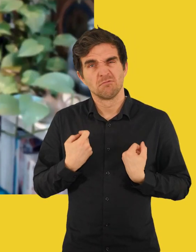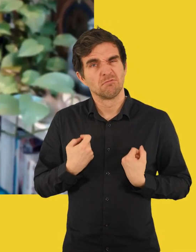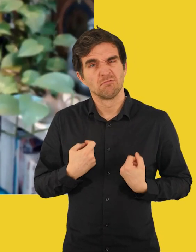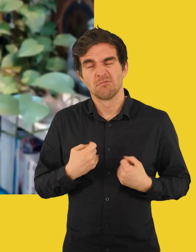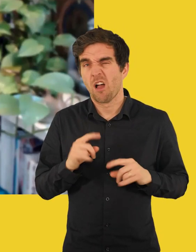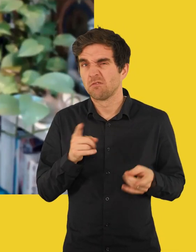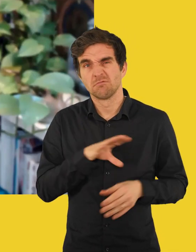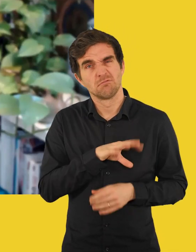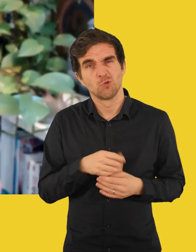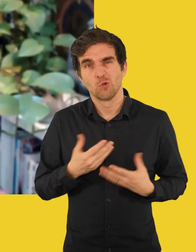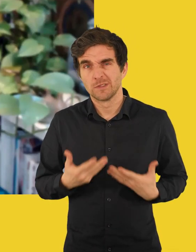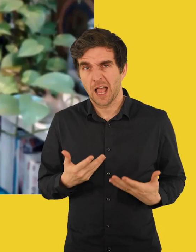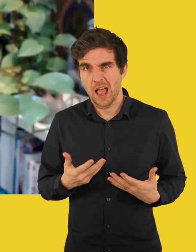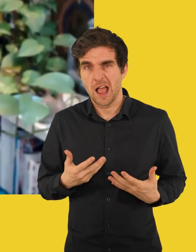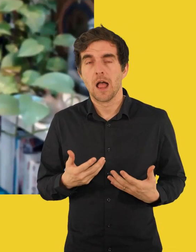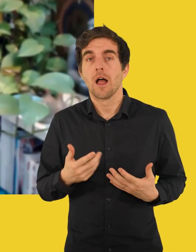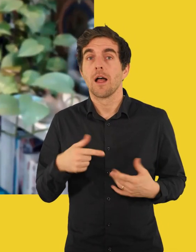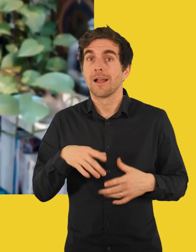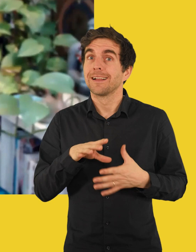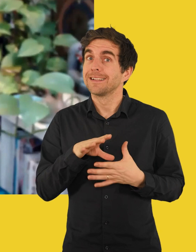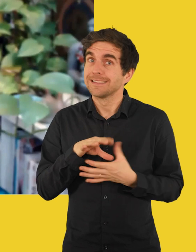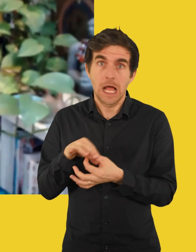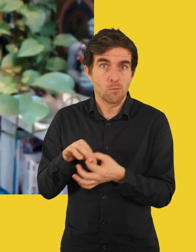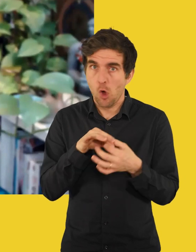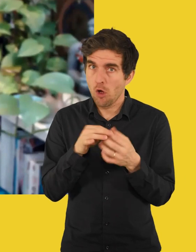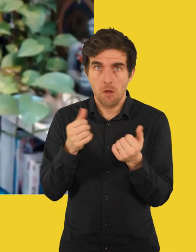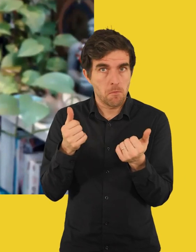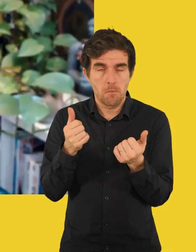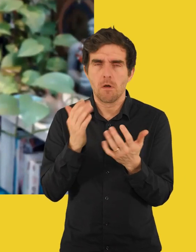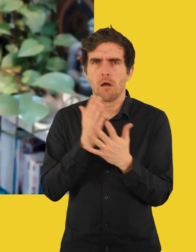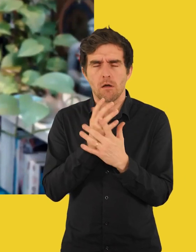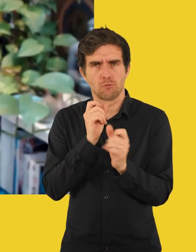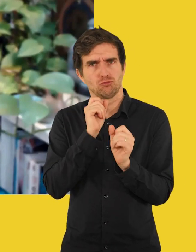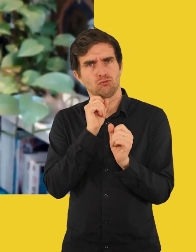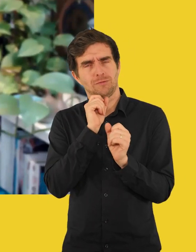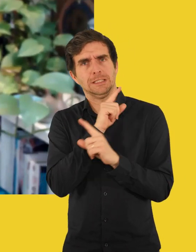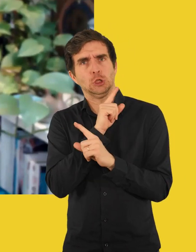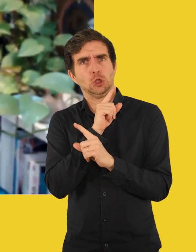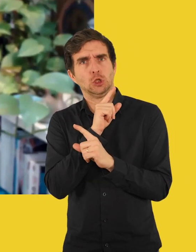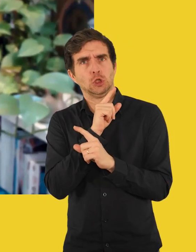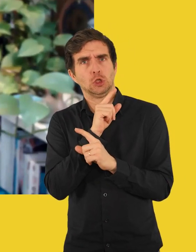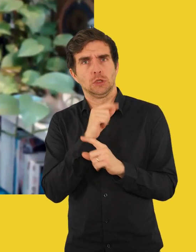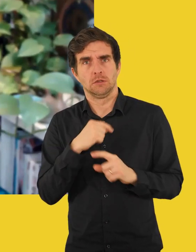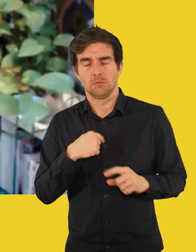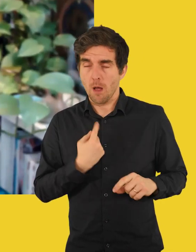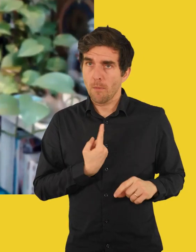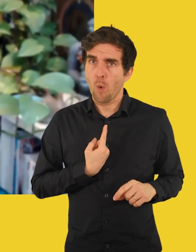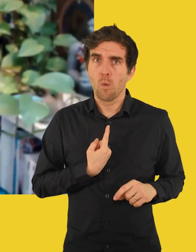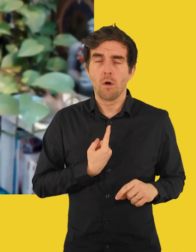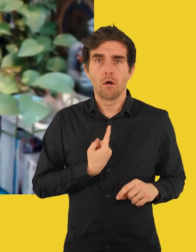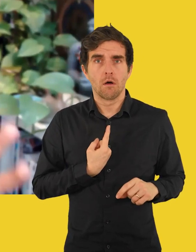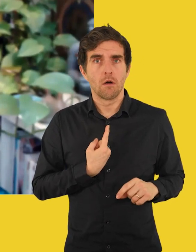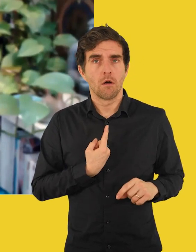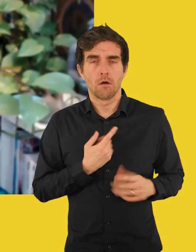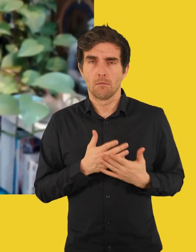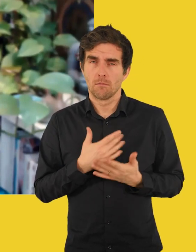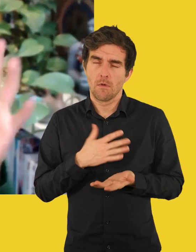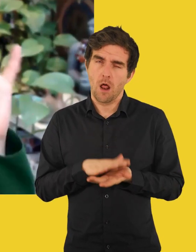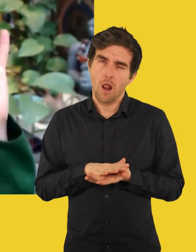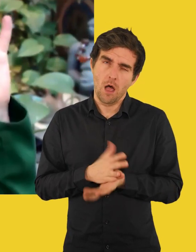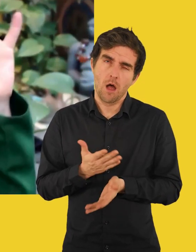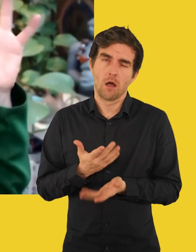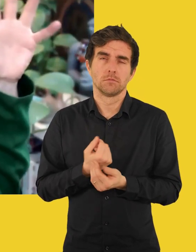today because of health issues, that she's not able to be with me today. But this is teamwork, and it feels slightly strange to be here on my own.